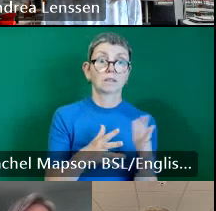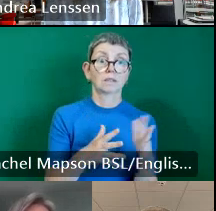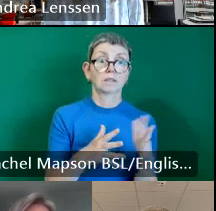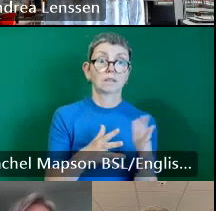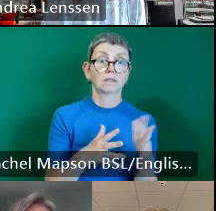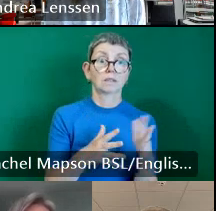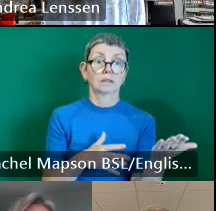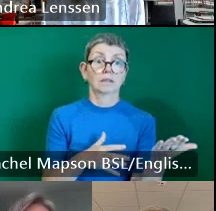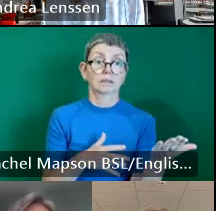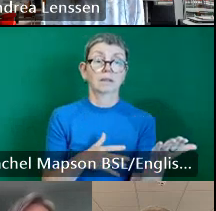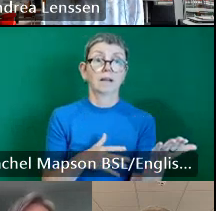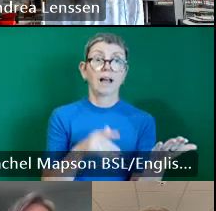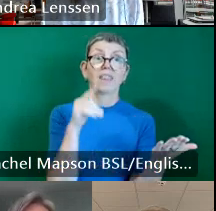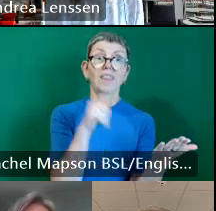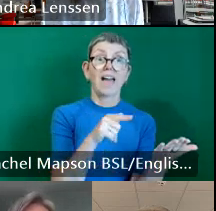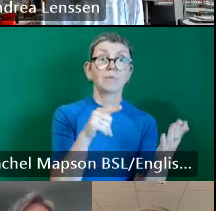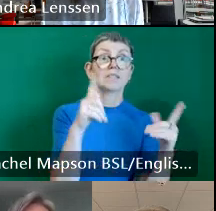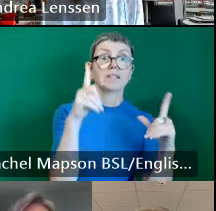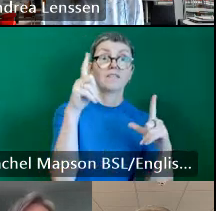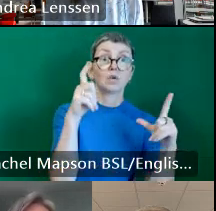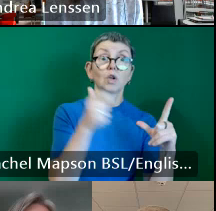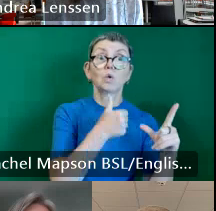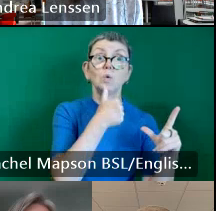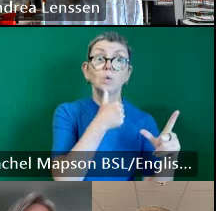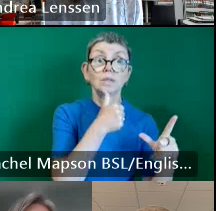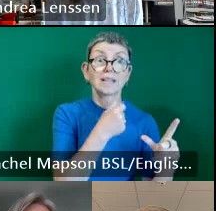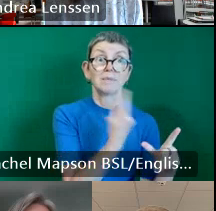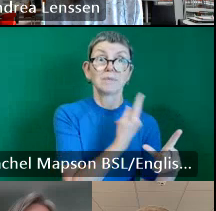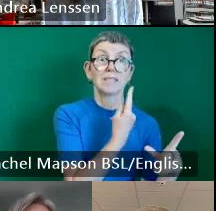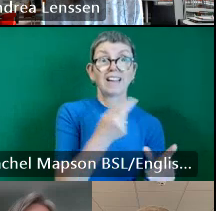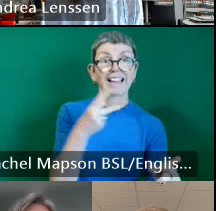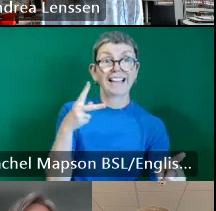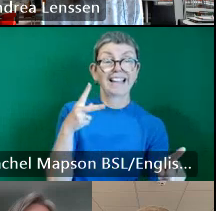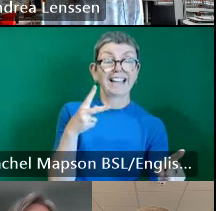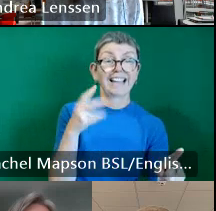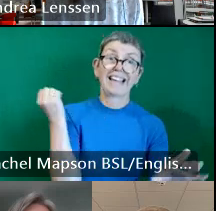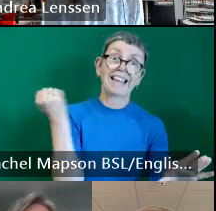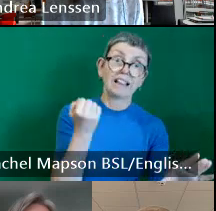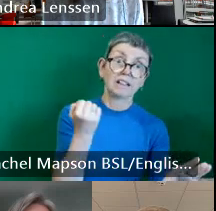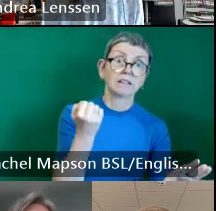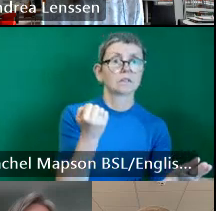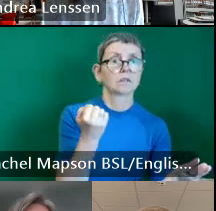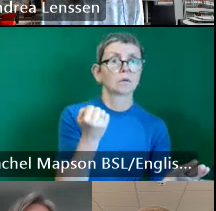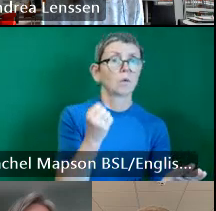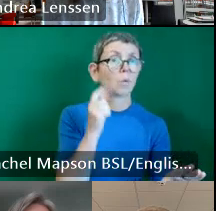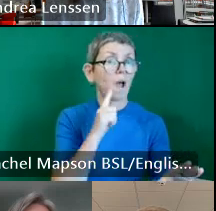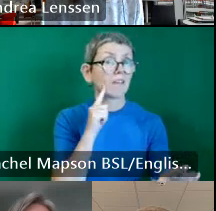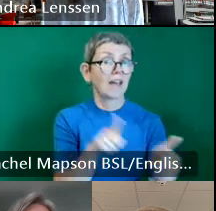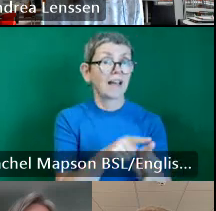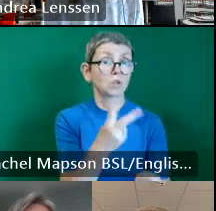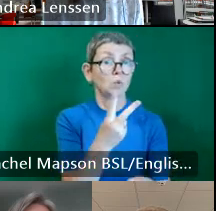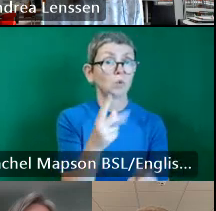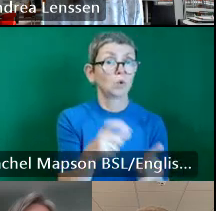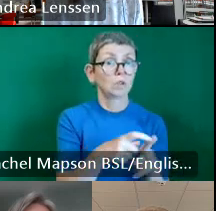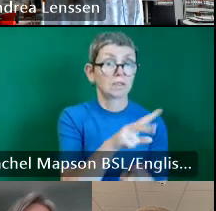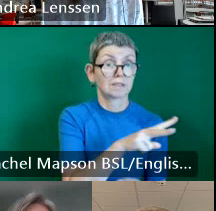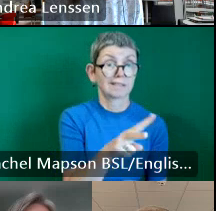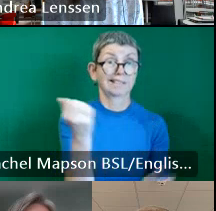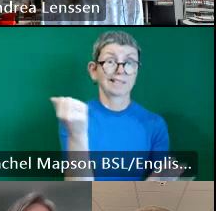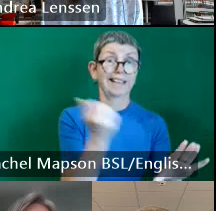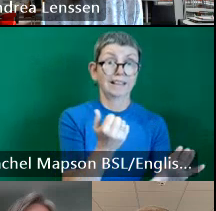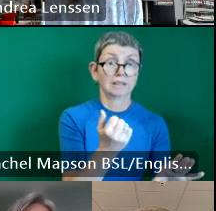used after he killed his wife and his two daughters. So you go into the media and they're